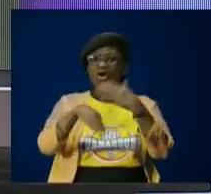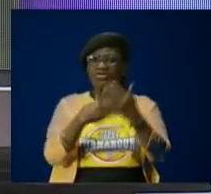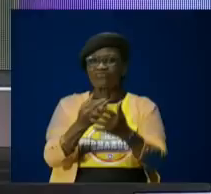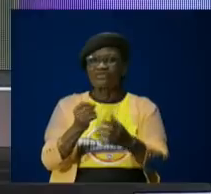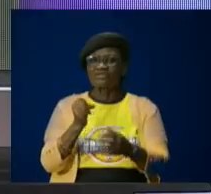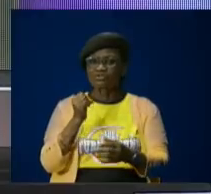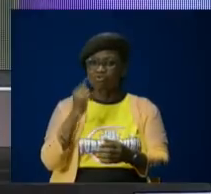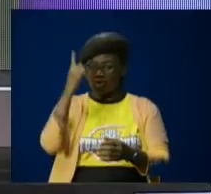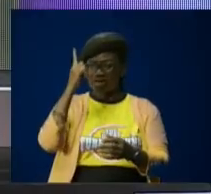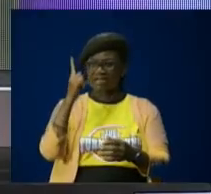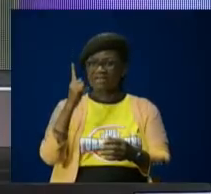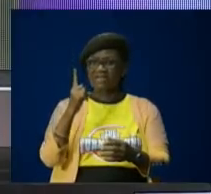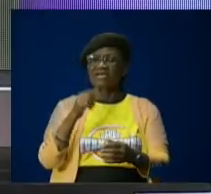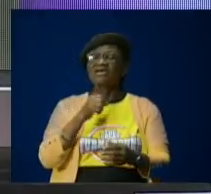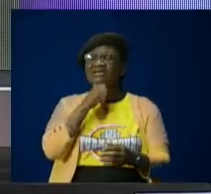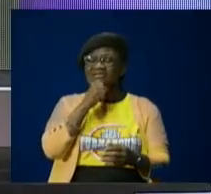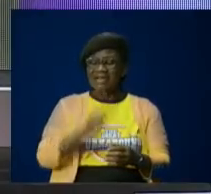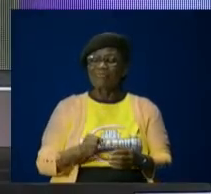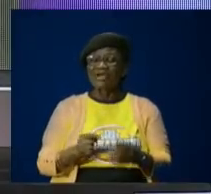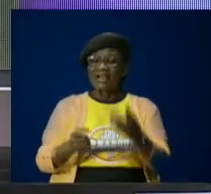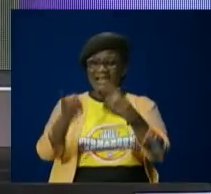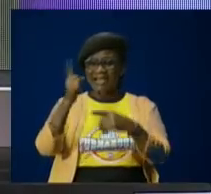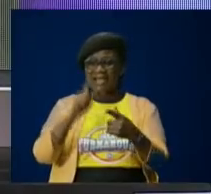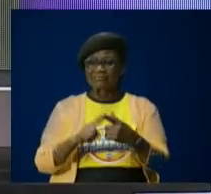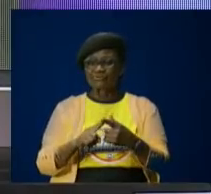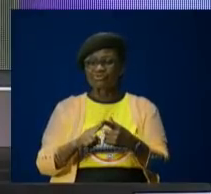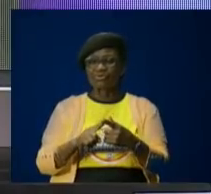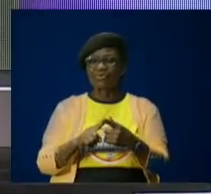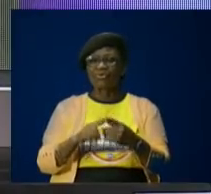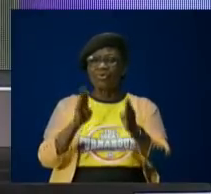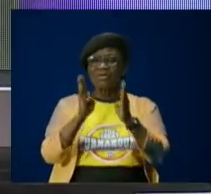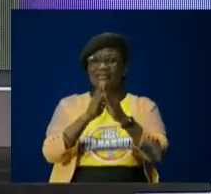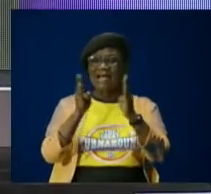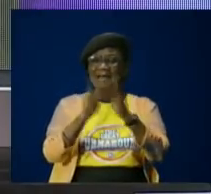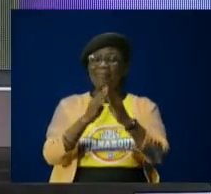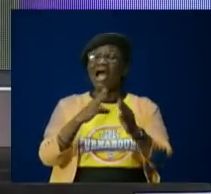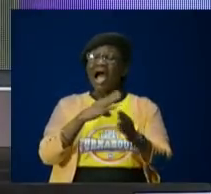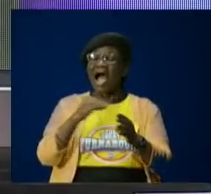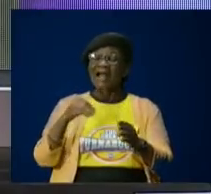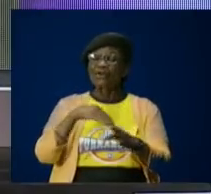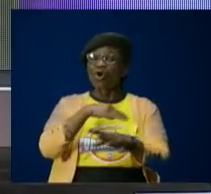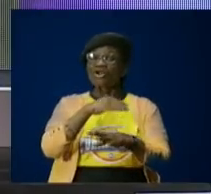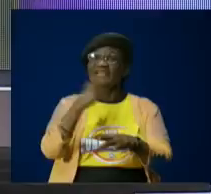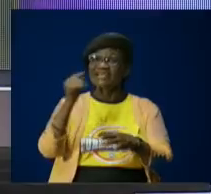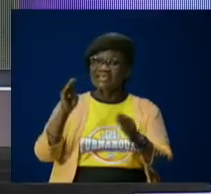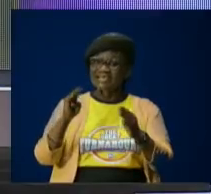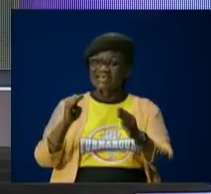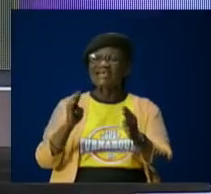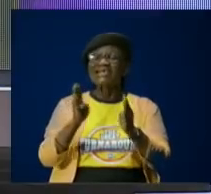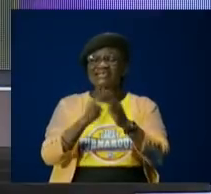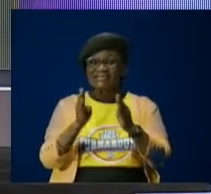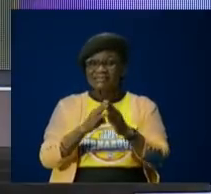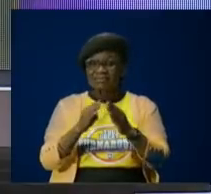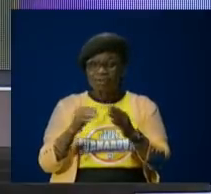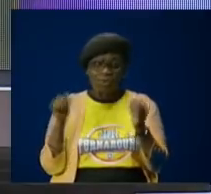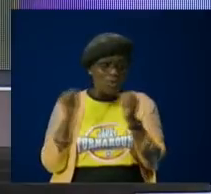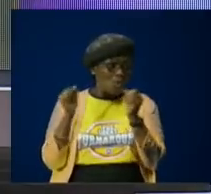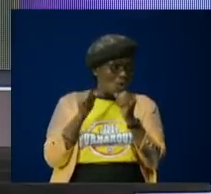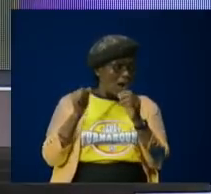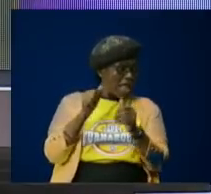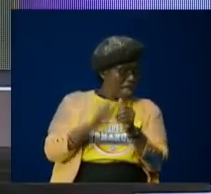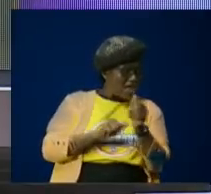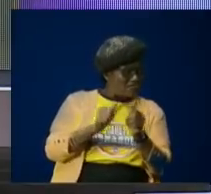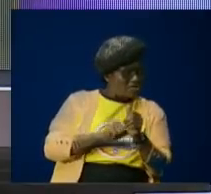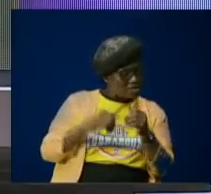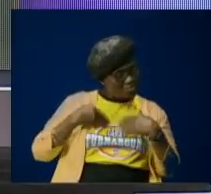Samuel came to town, and the whole city shook. Everybody knew Samuel came to